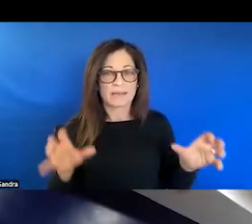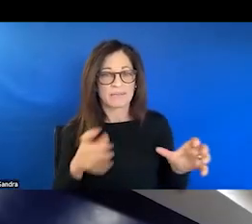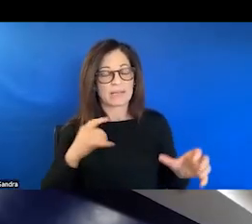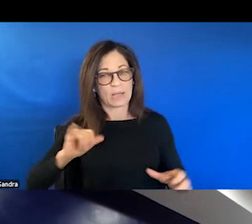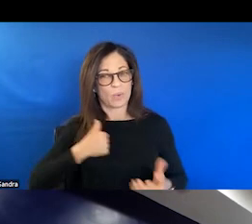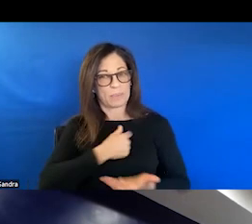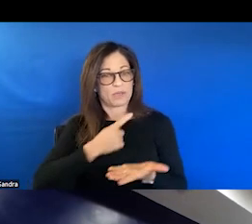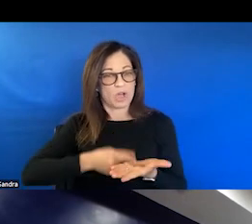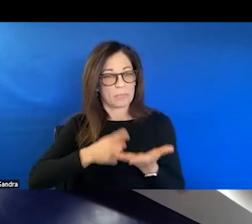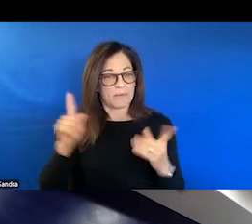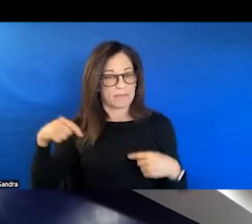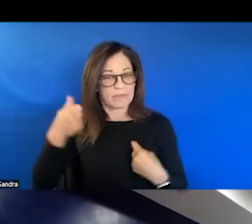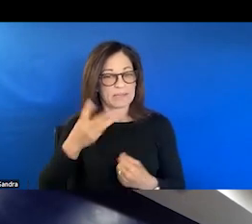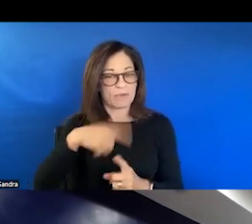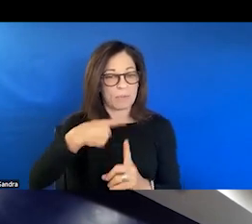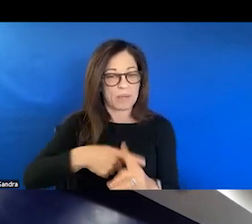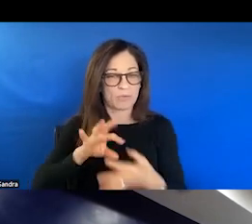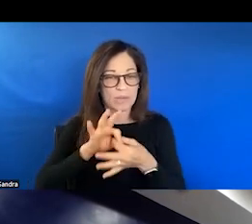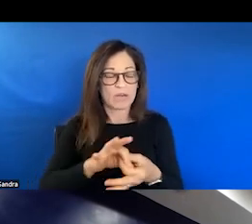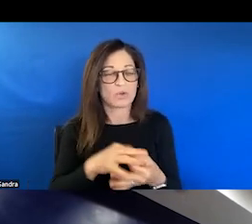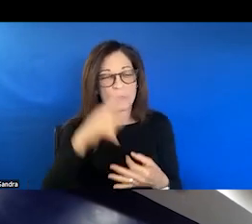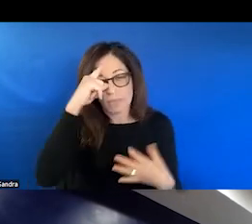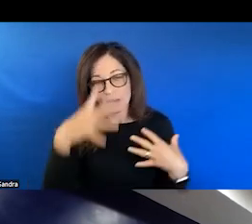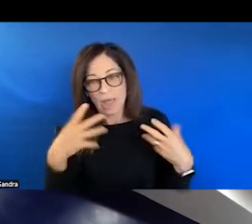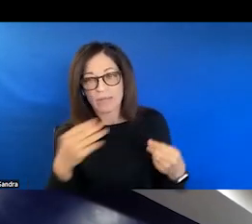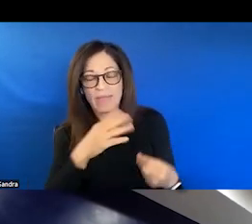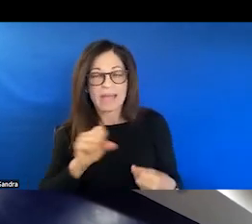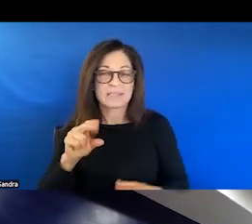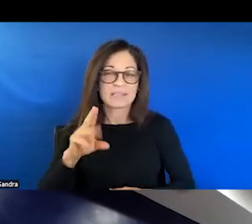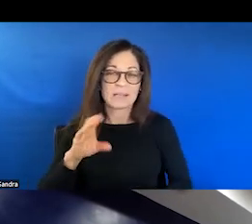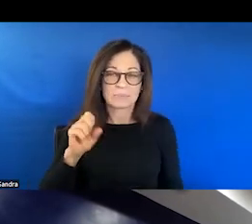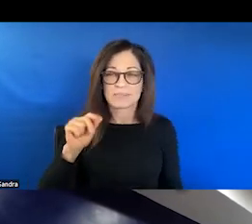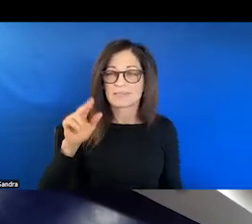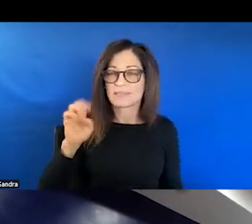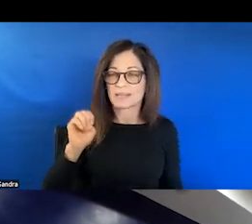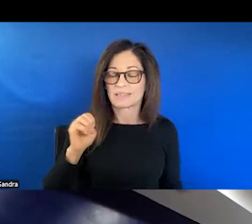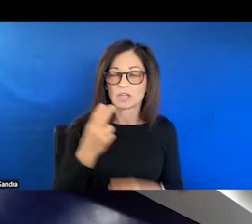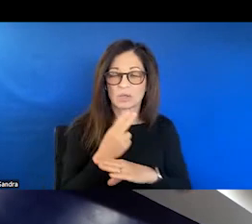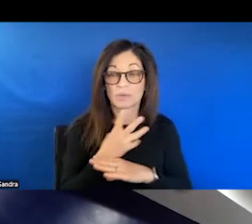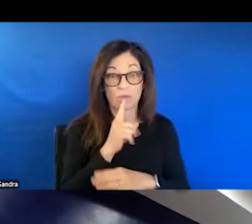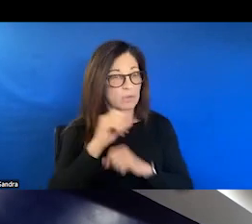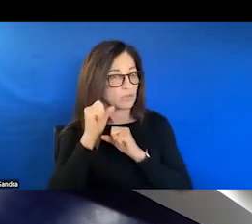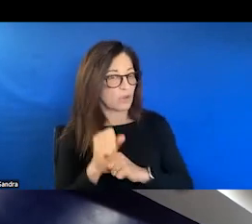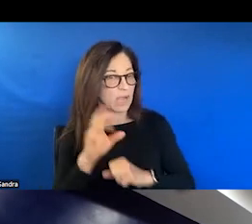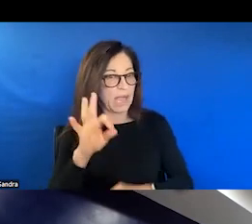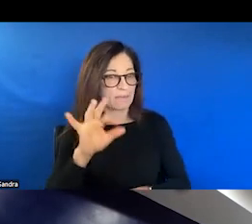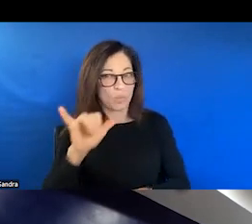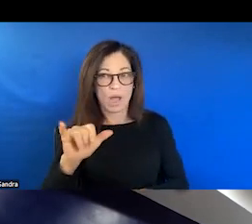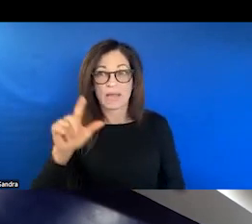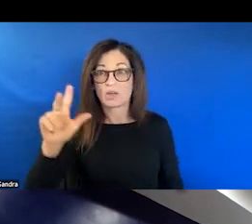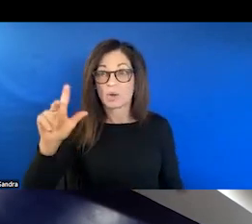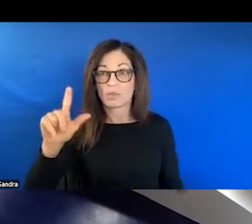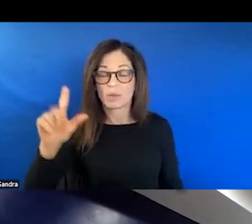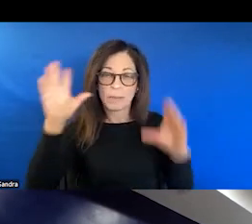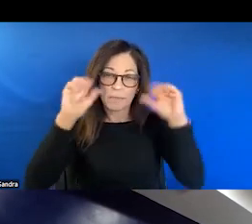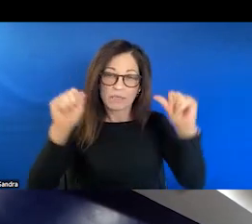about for the past few months on mental health and substance use, as well as that really strong FY23 president's budget